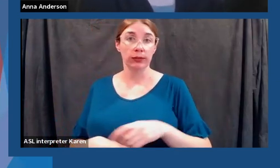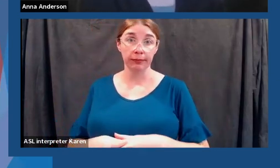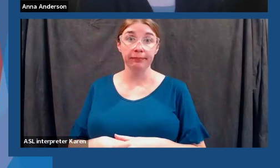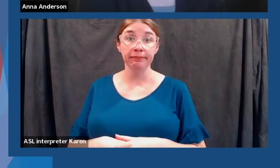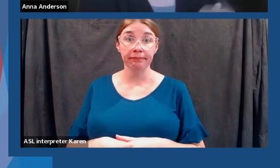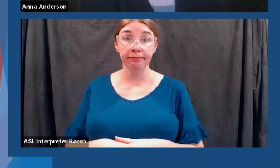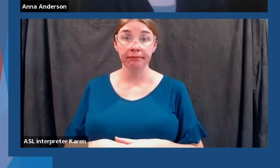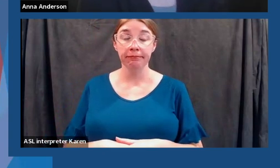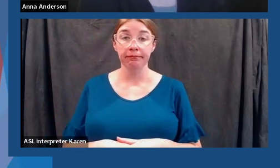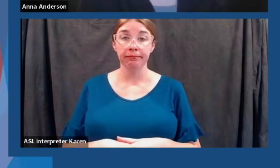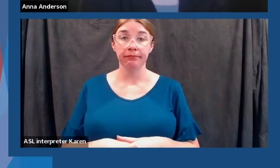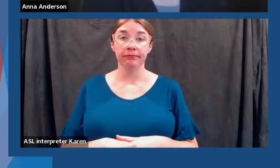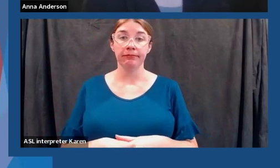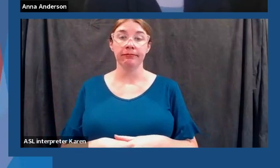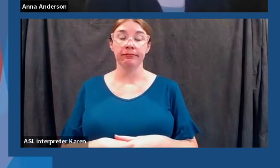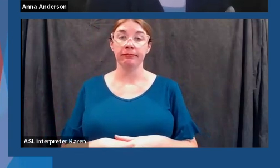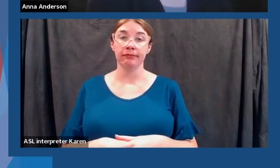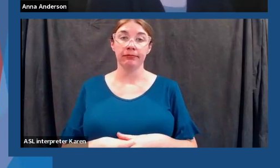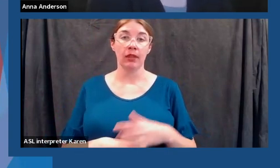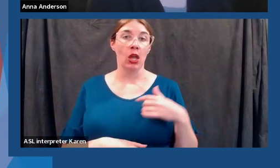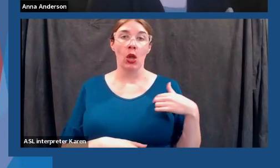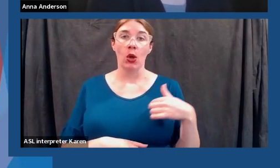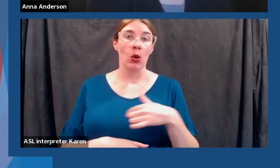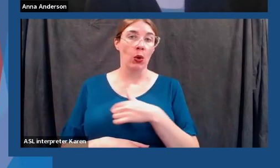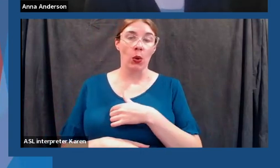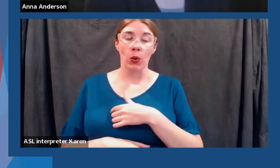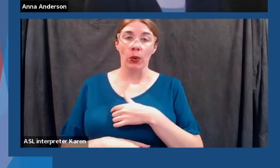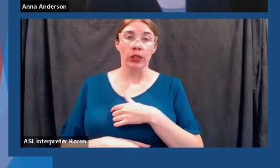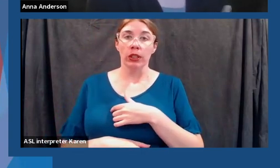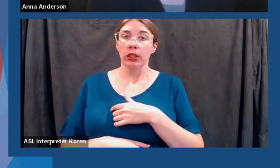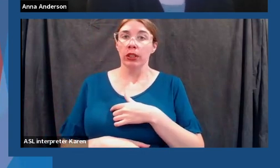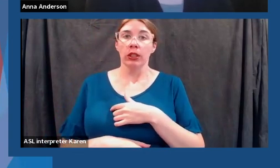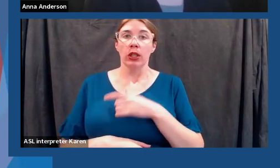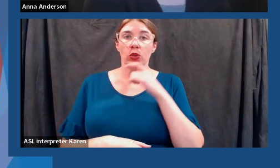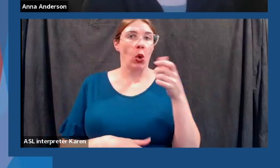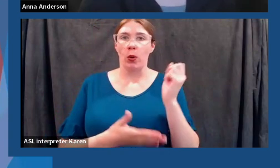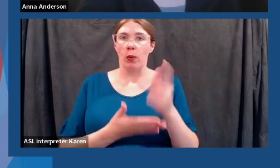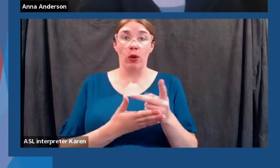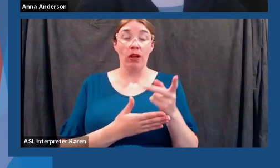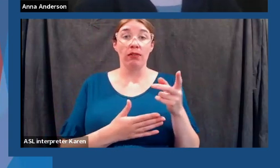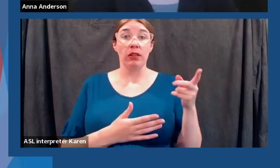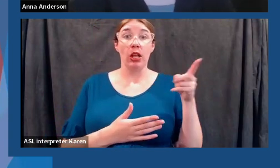We certainly do not condone providing assistance that somebody doesn't, want your help with,